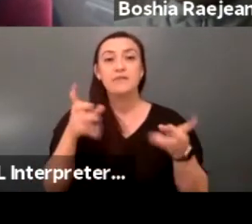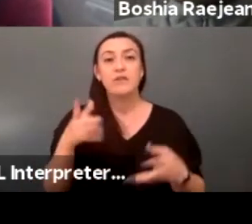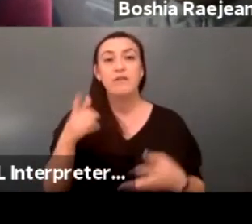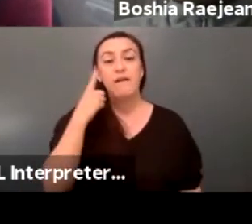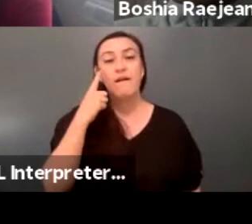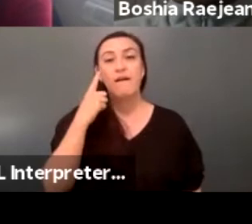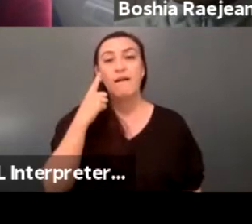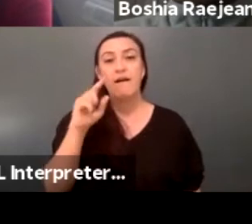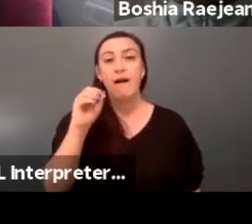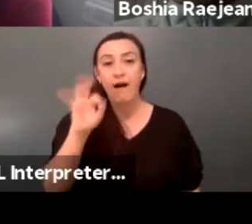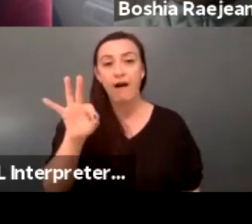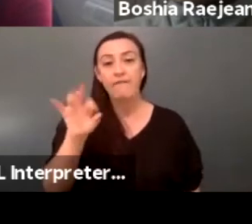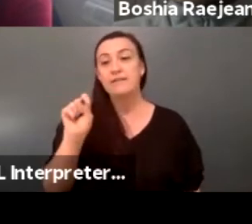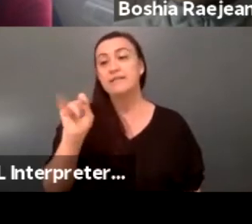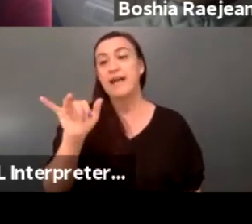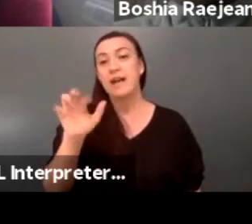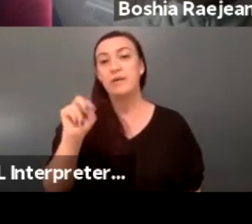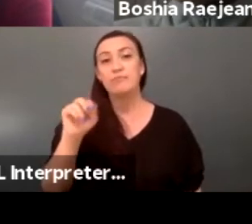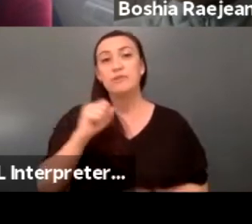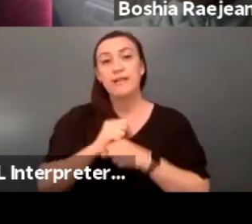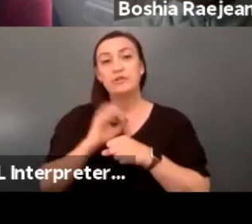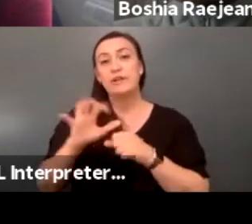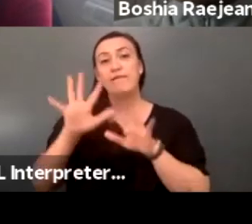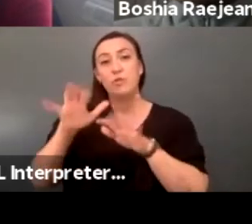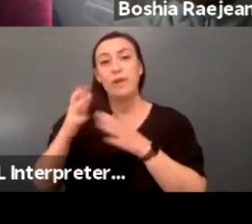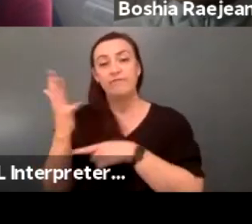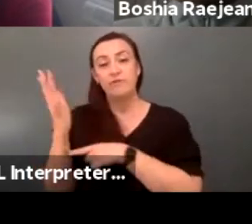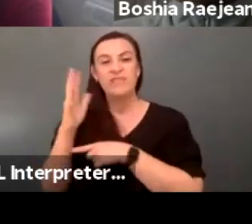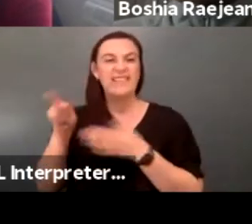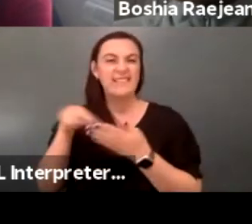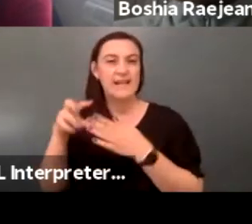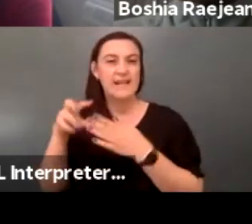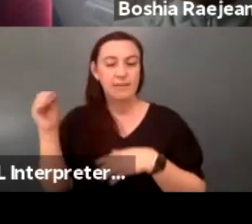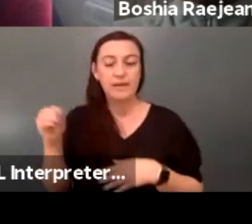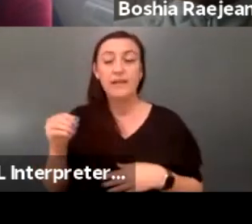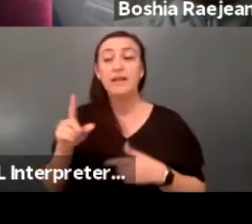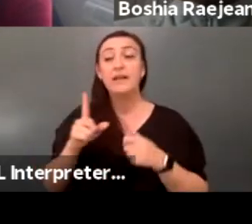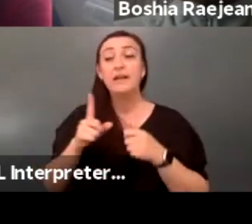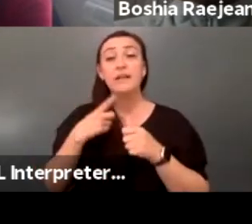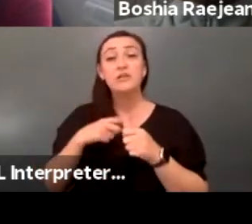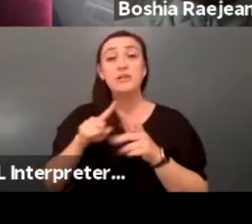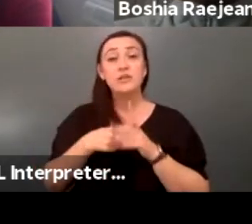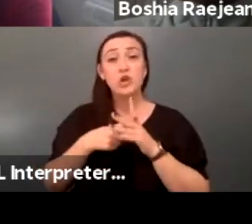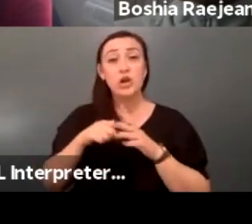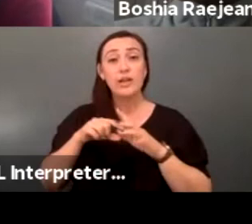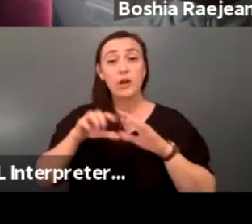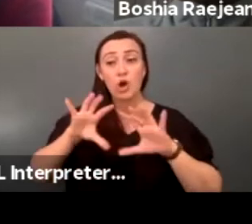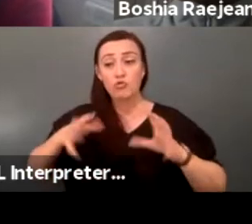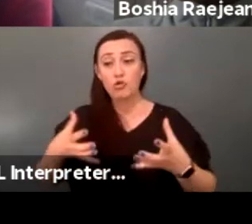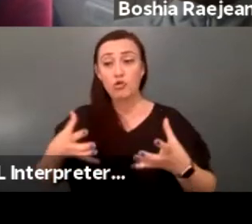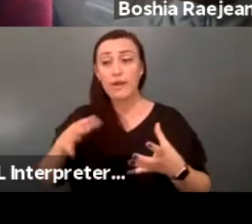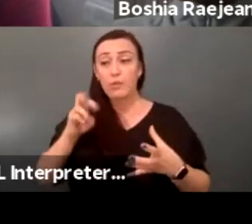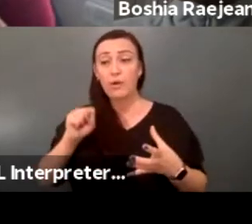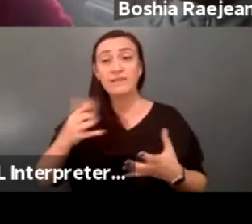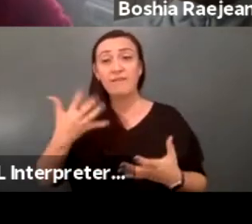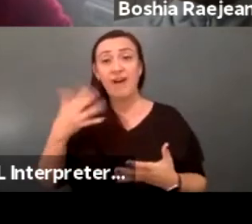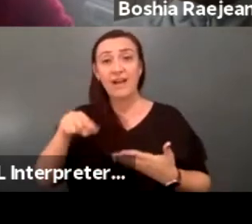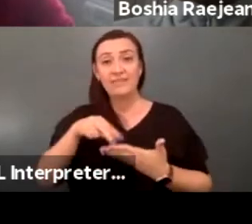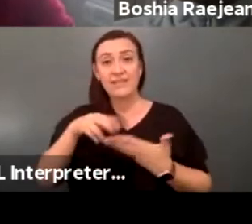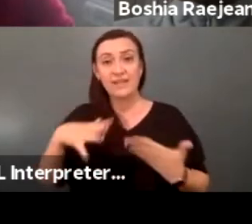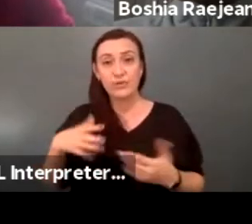dance company. And initially, when we started our group, it was 5 dancers who wanted